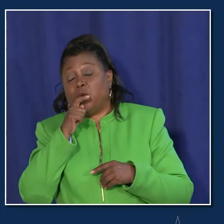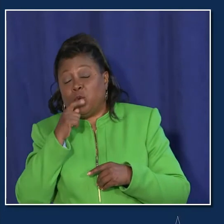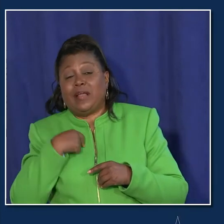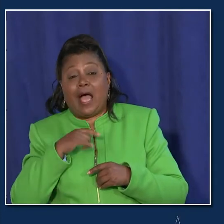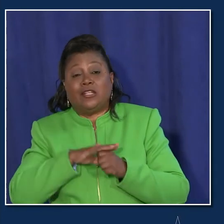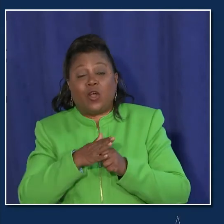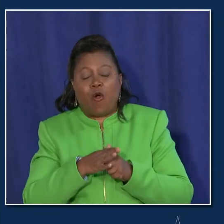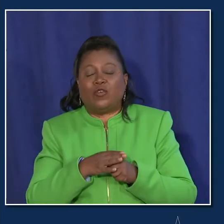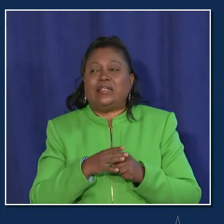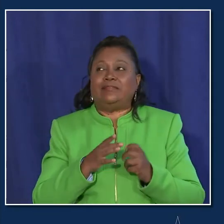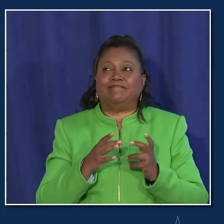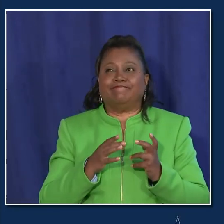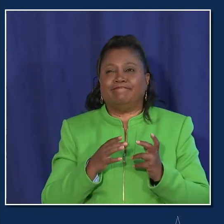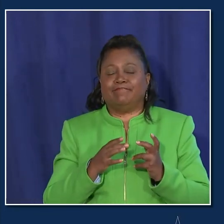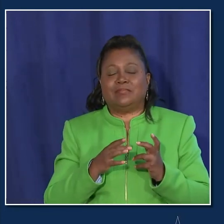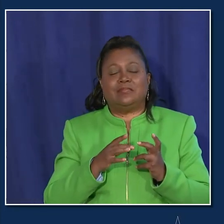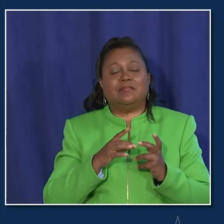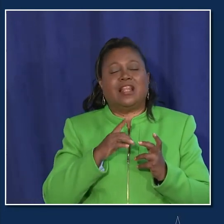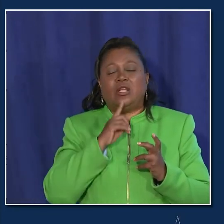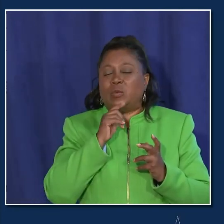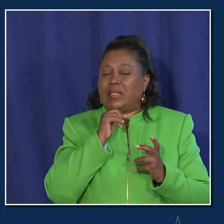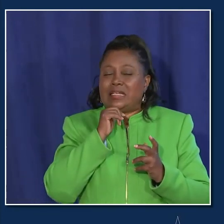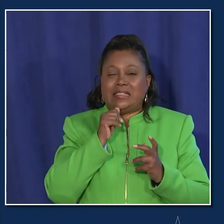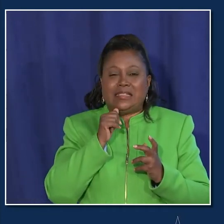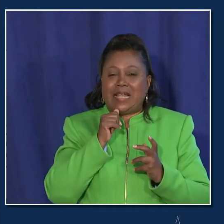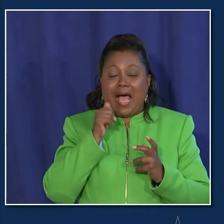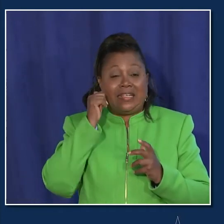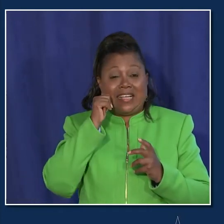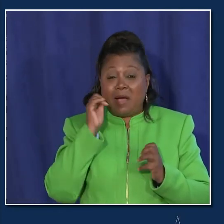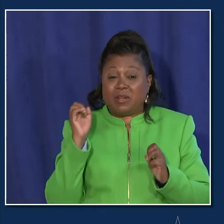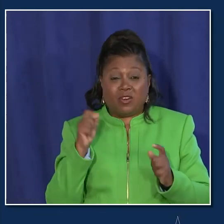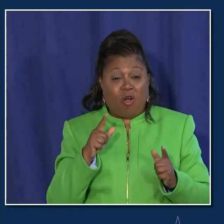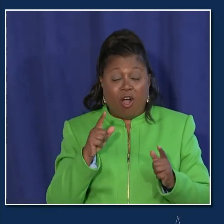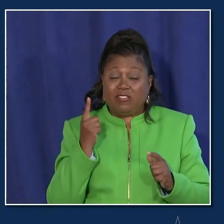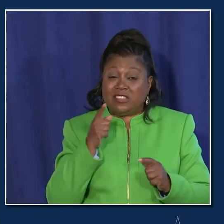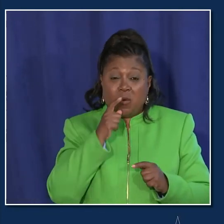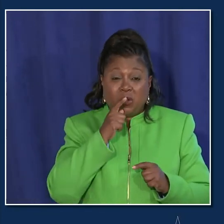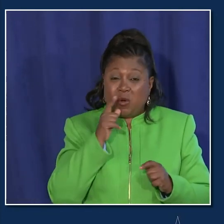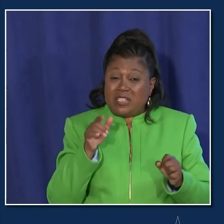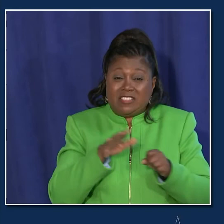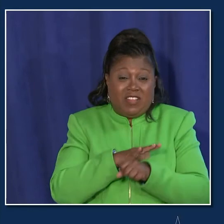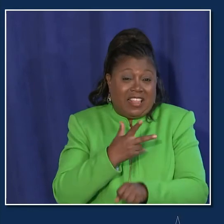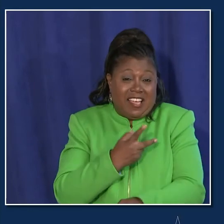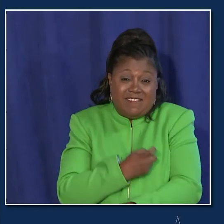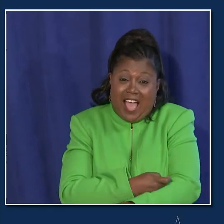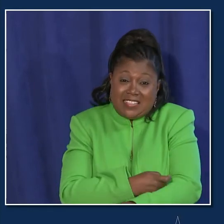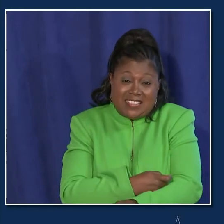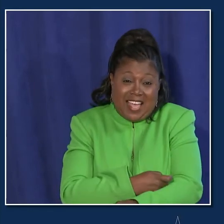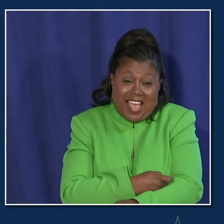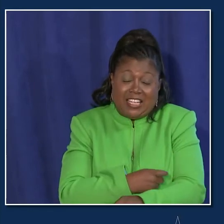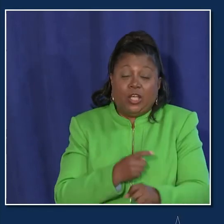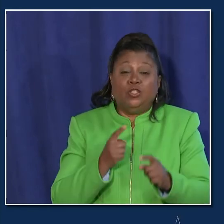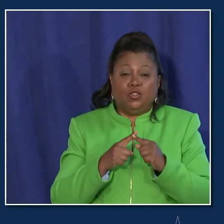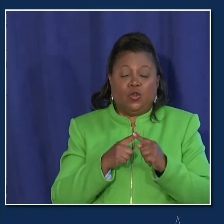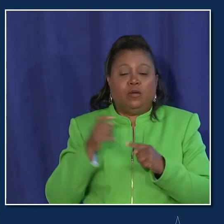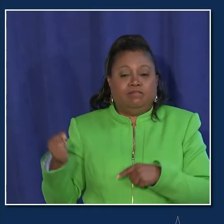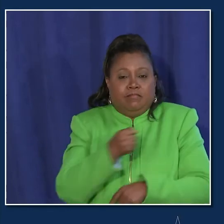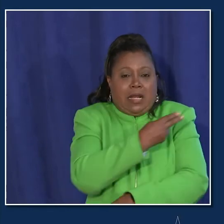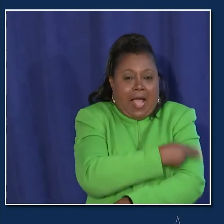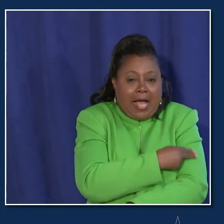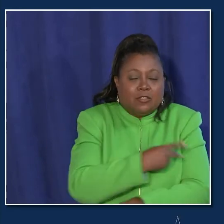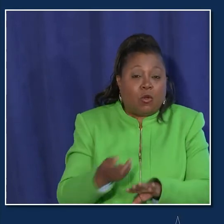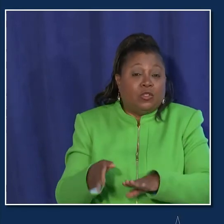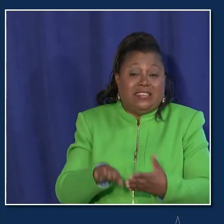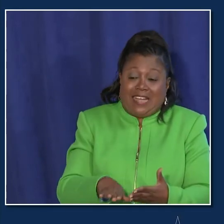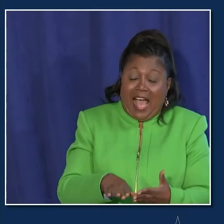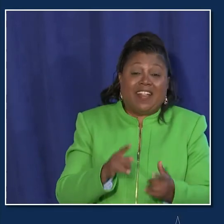got COVID. It is really not common at all for someone who is fully vaccinated to be hospitalized or to